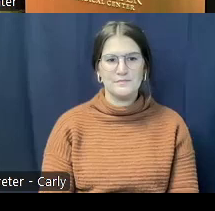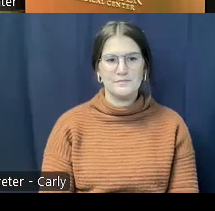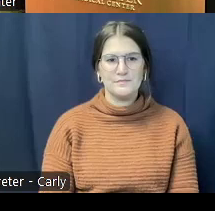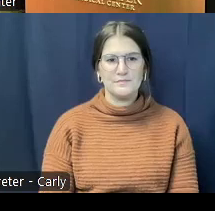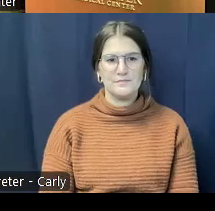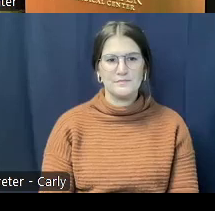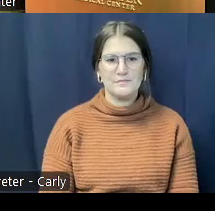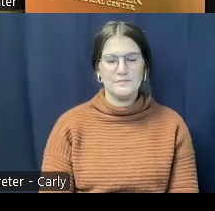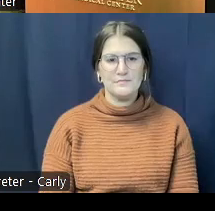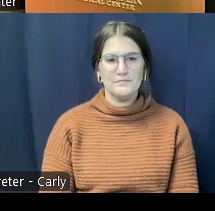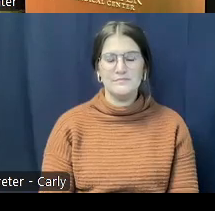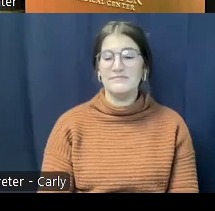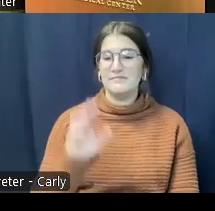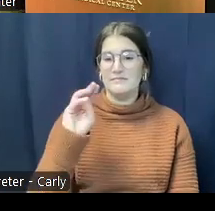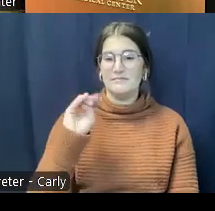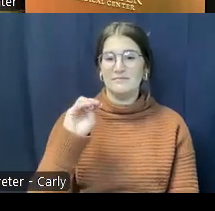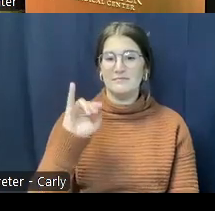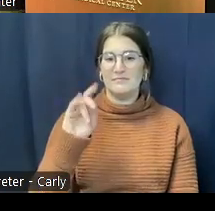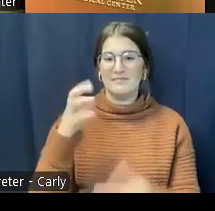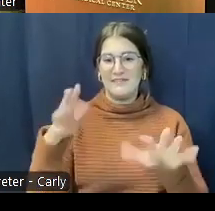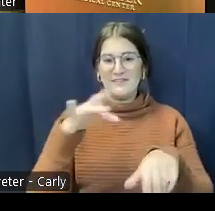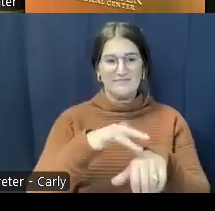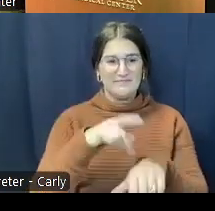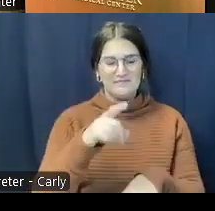This is what Mike already covered. I'll keep going.